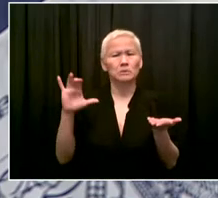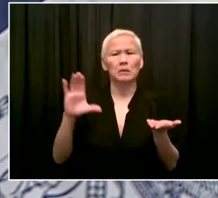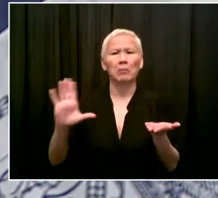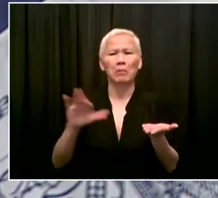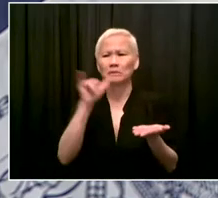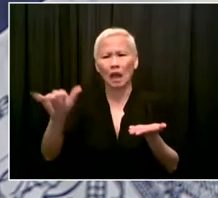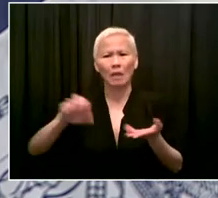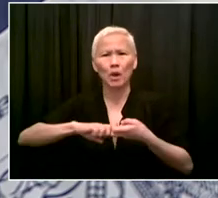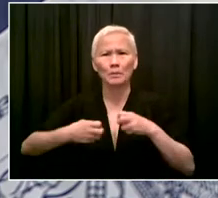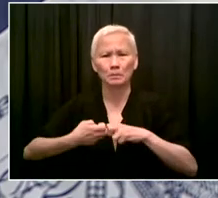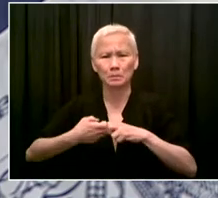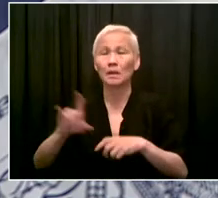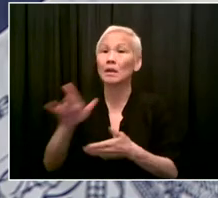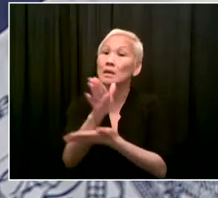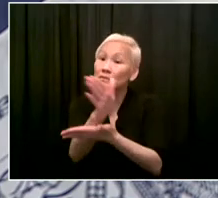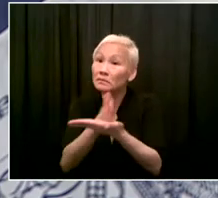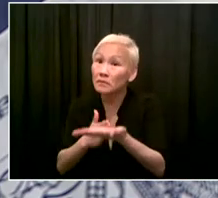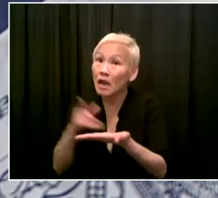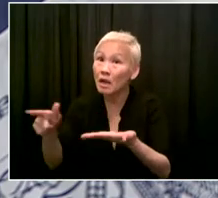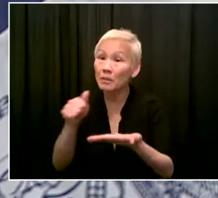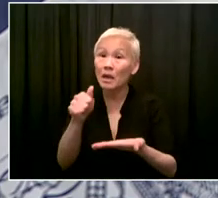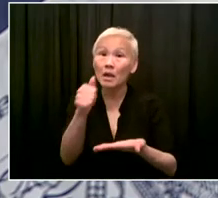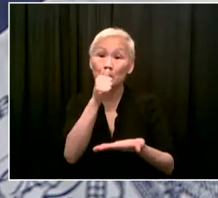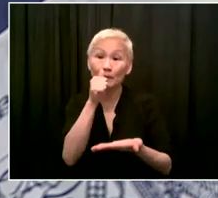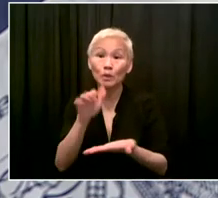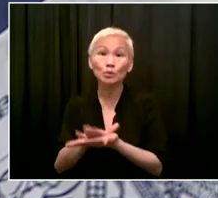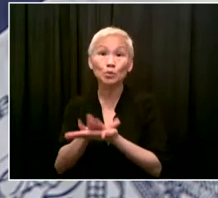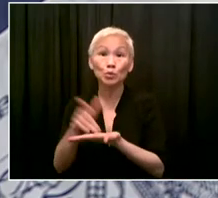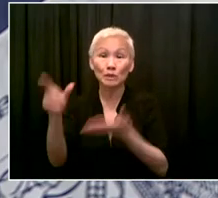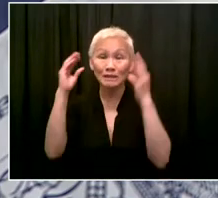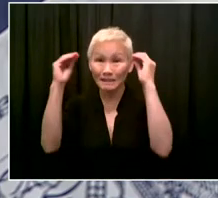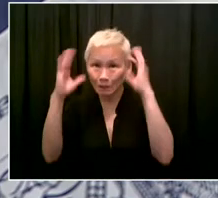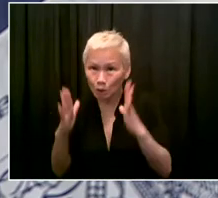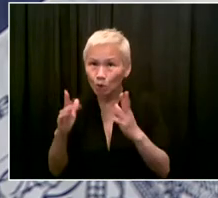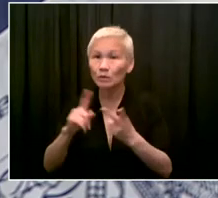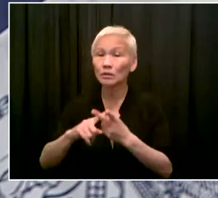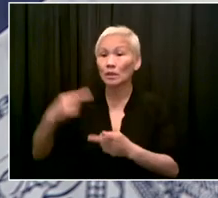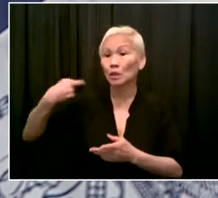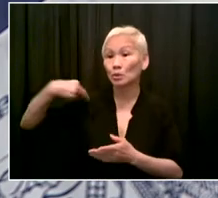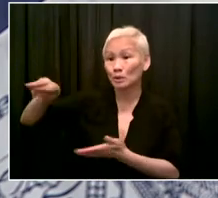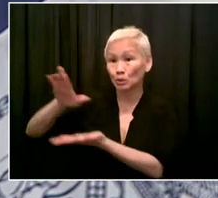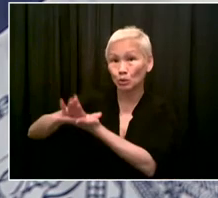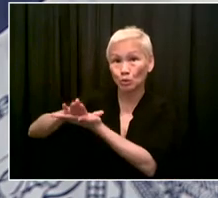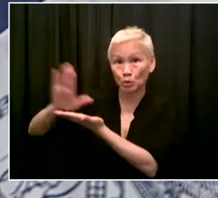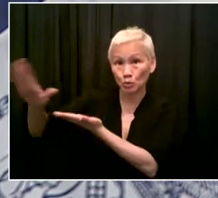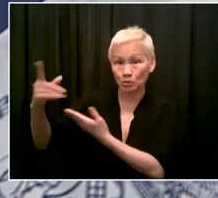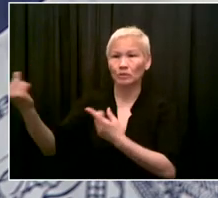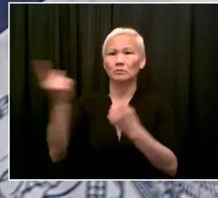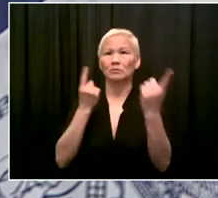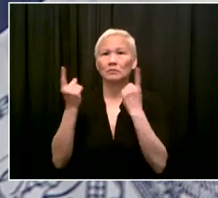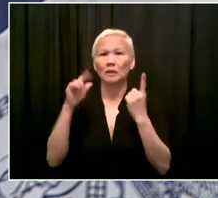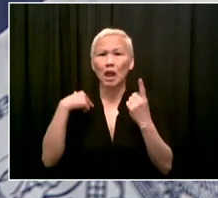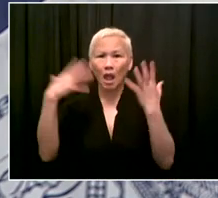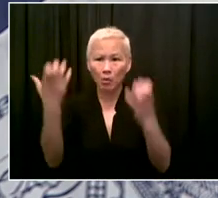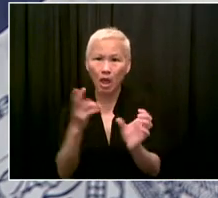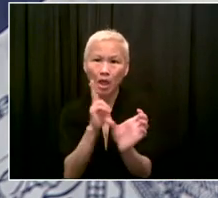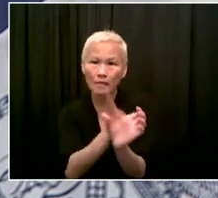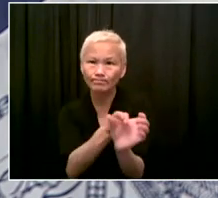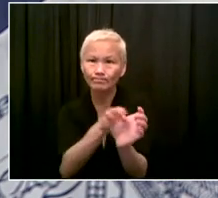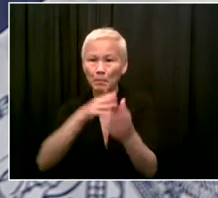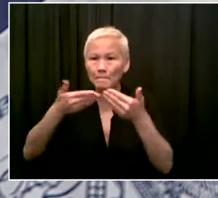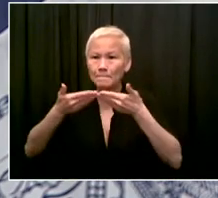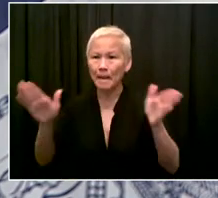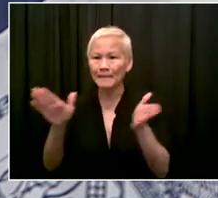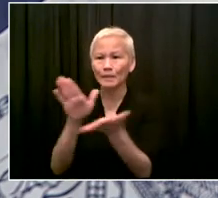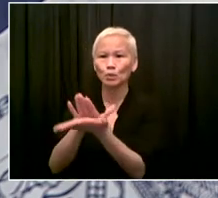public schools. It's a very popular destination. If folks, absolute respect for Michael Mulgrew, we work with